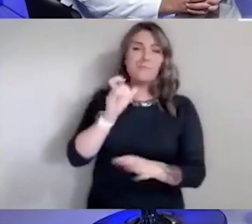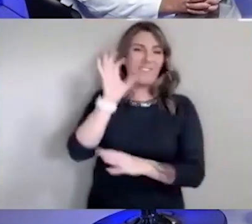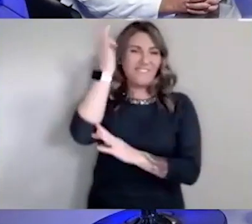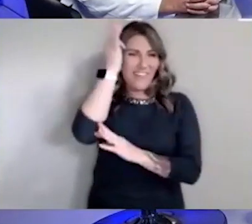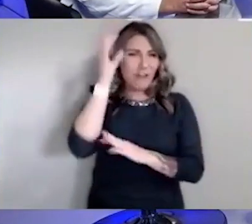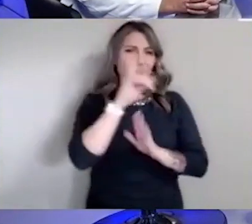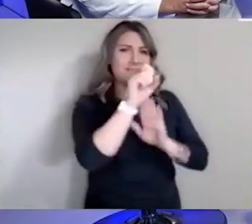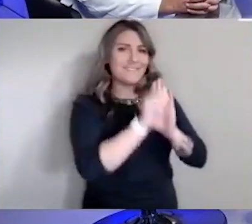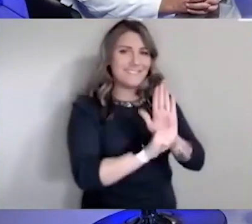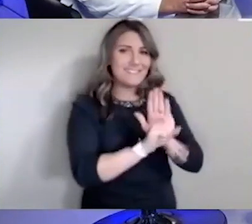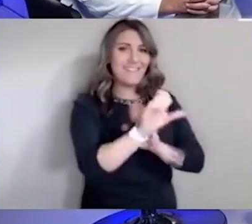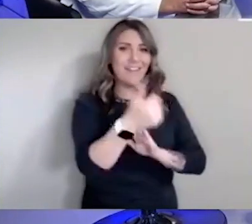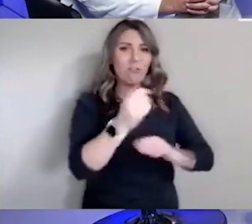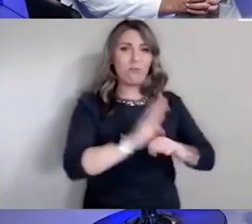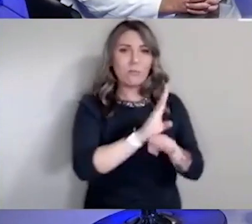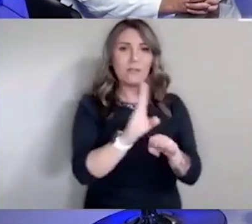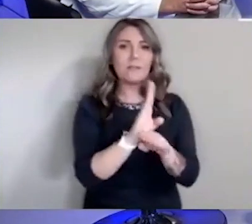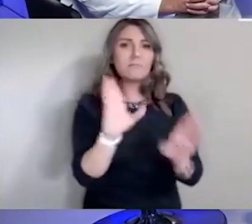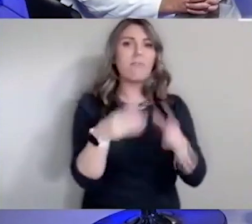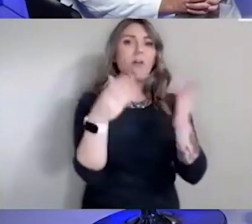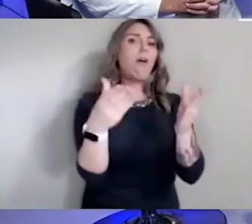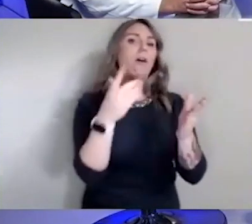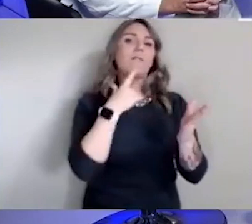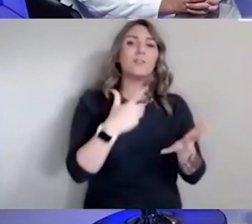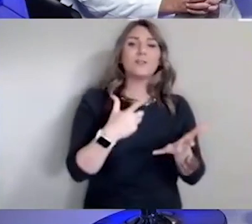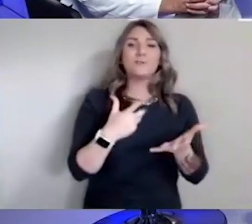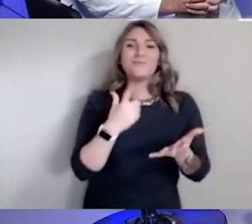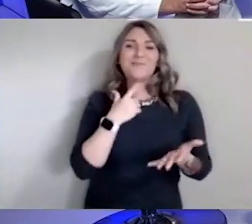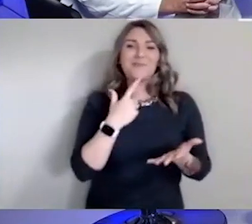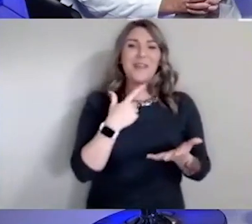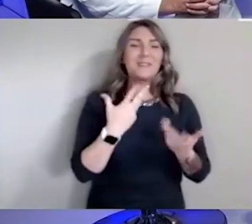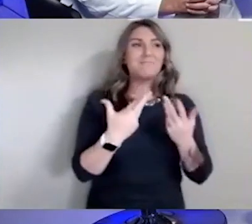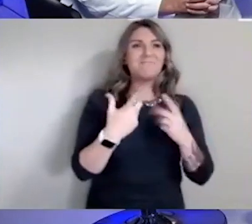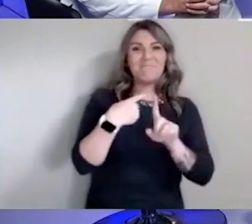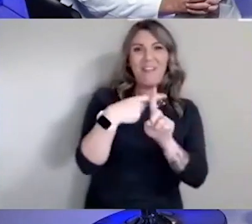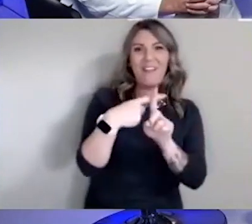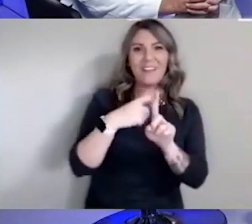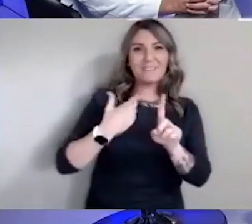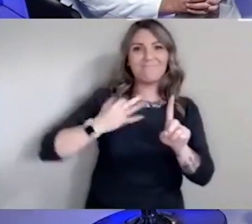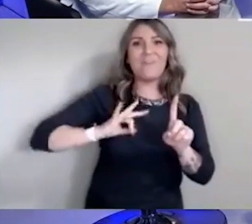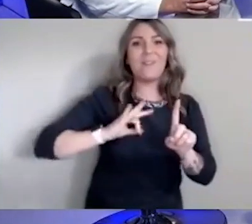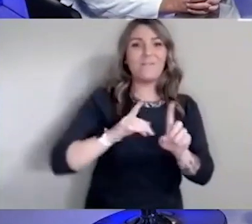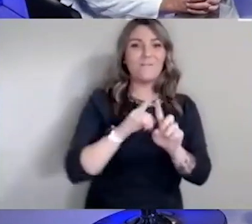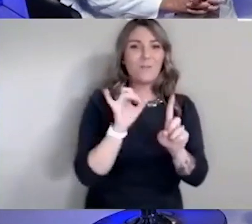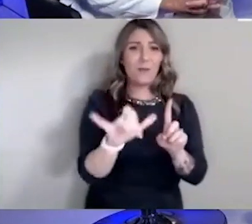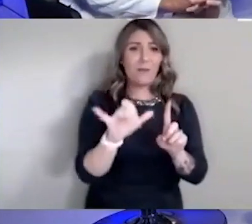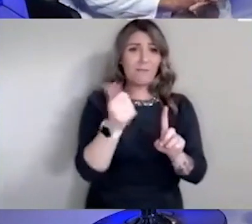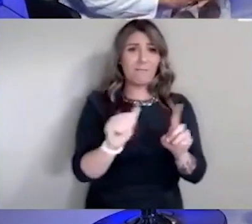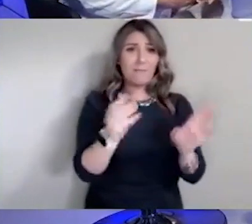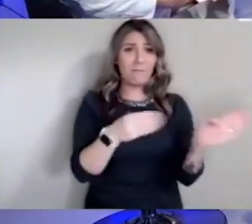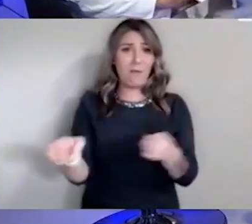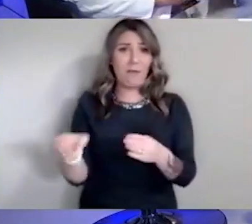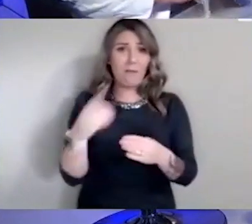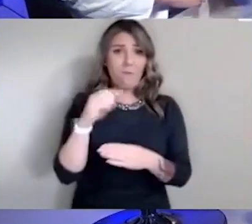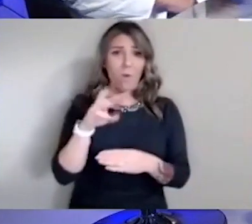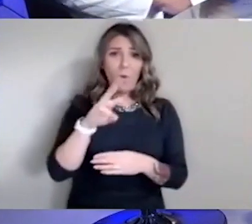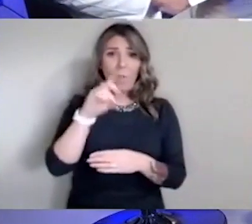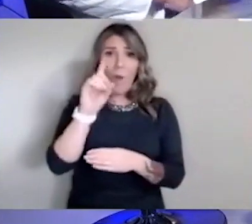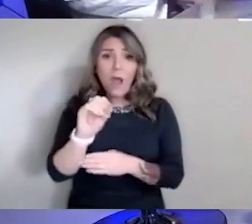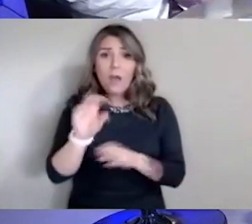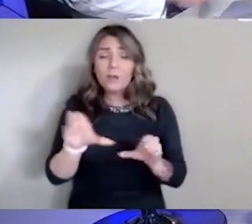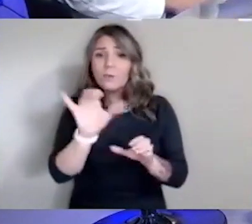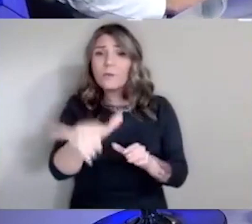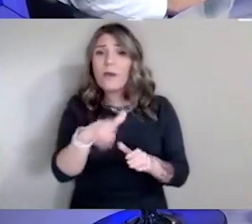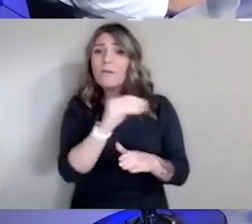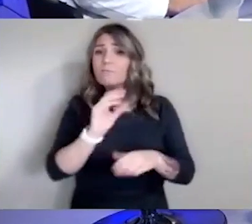and other businesses offer incentives to people to go and get their vaccine. Is there any plan for Wyandotte to do anything like that? Is there anything like that in place? And what